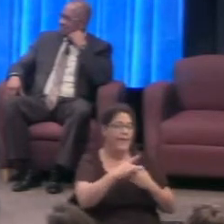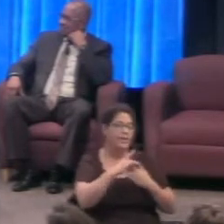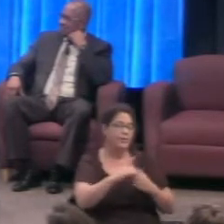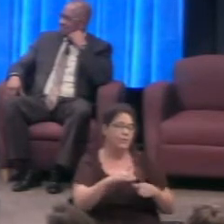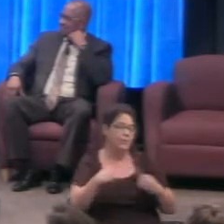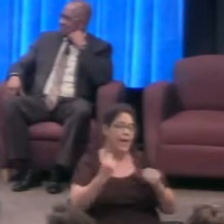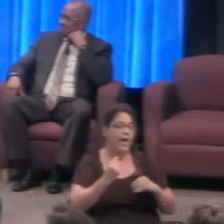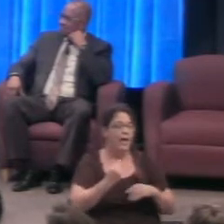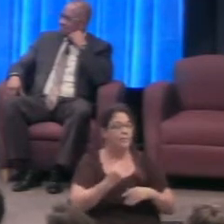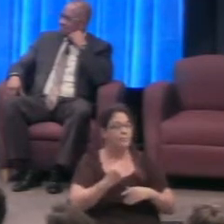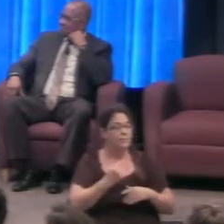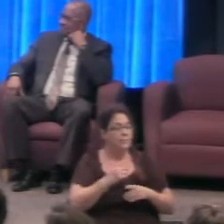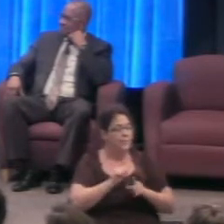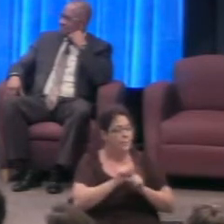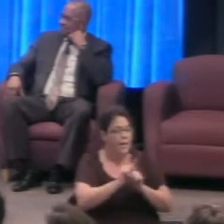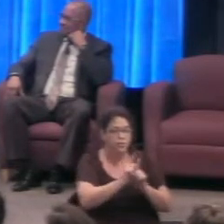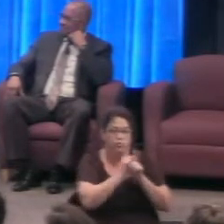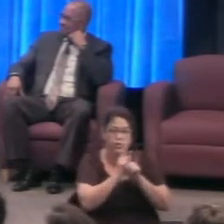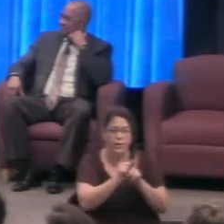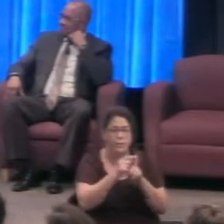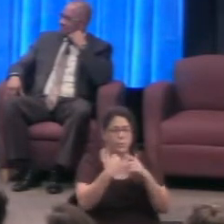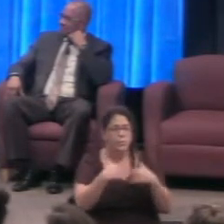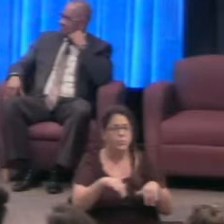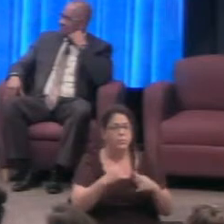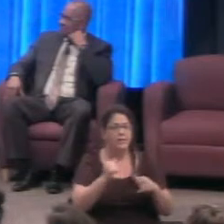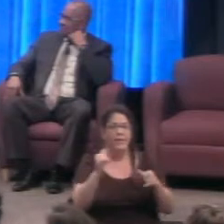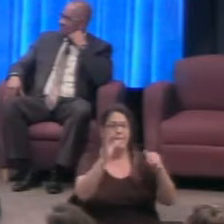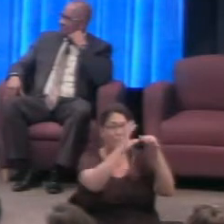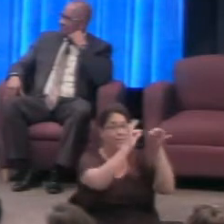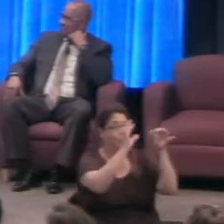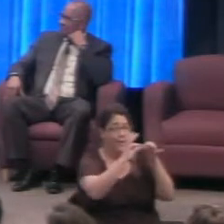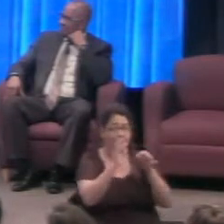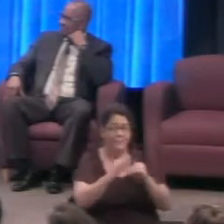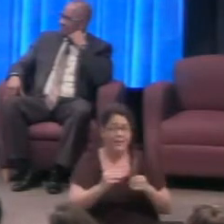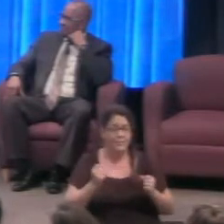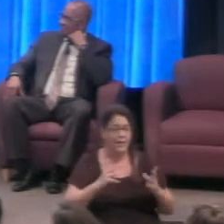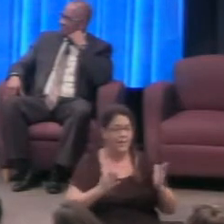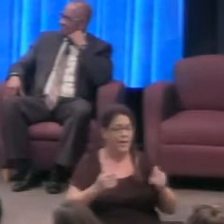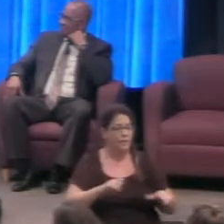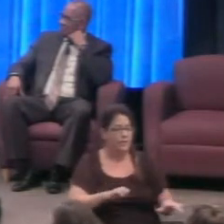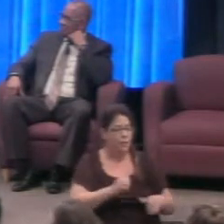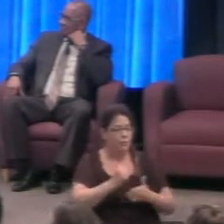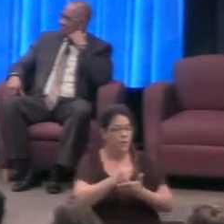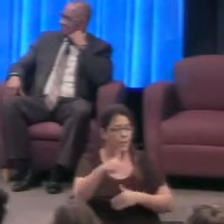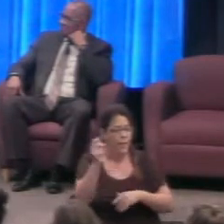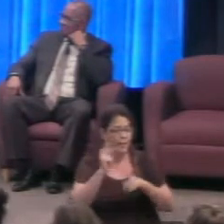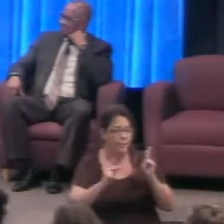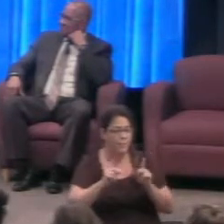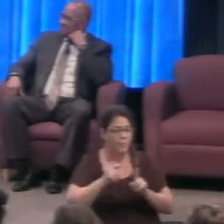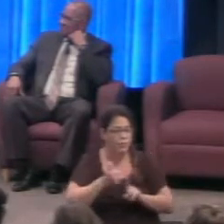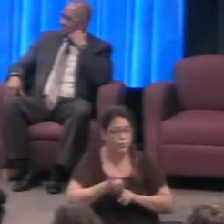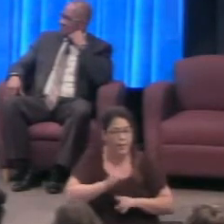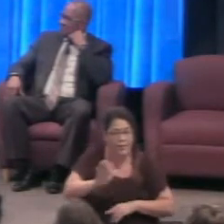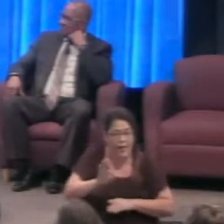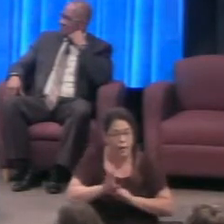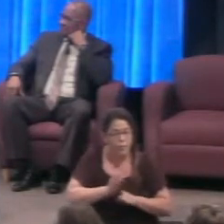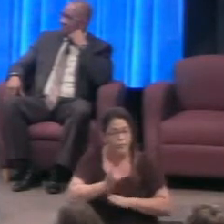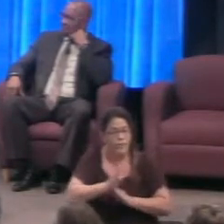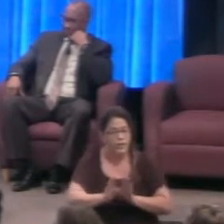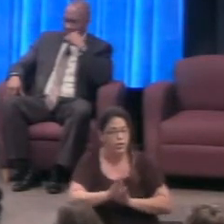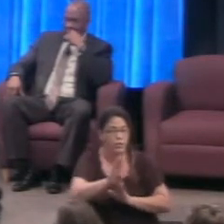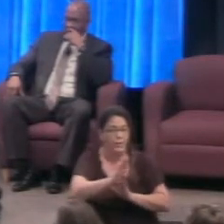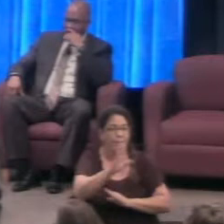the mentorship. As everyone talked about all the things that you've done to help other people in their professional development, because it really is about the